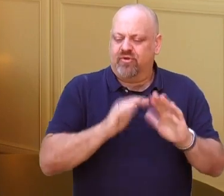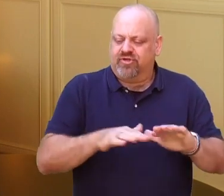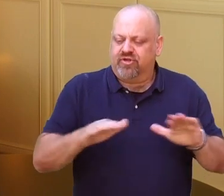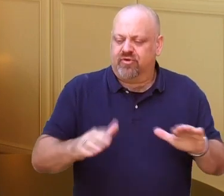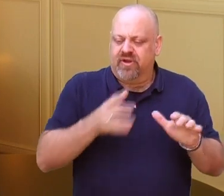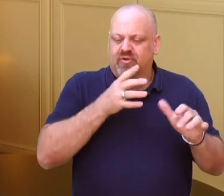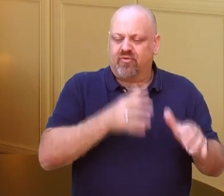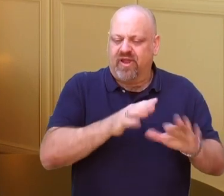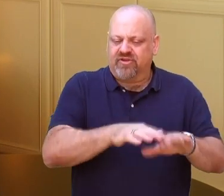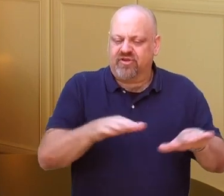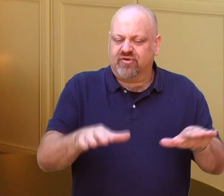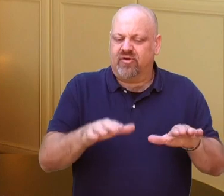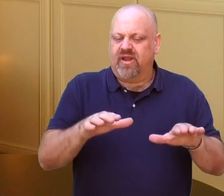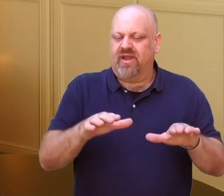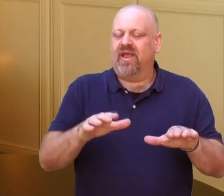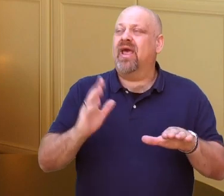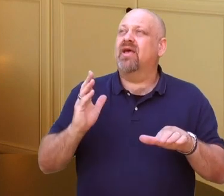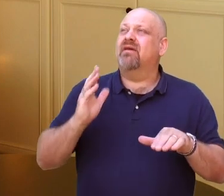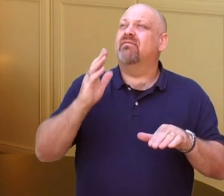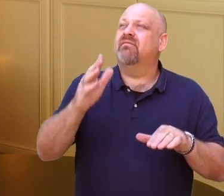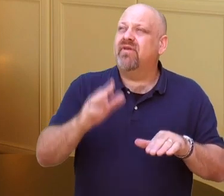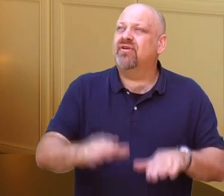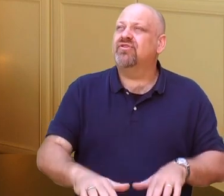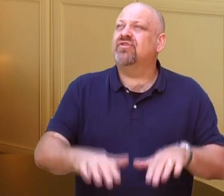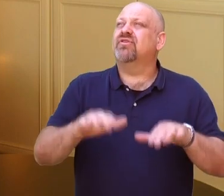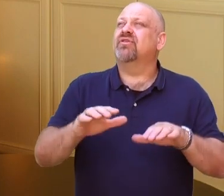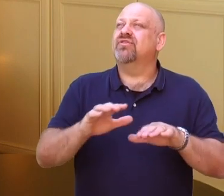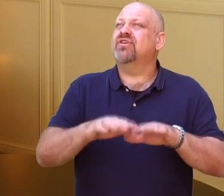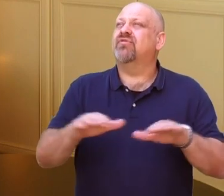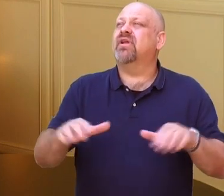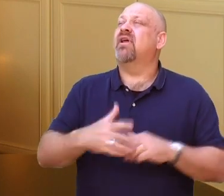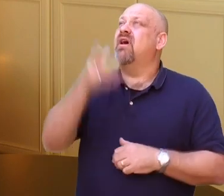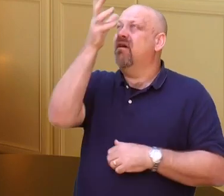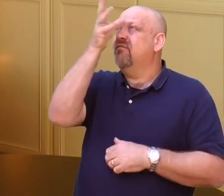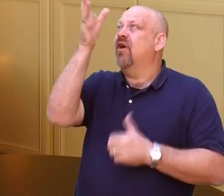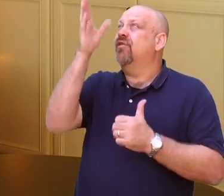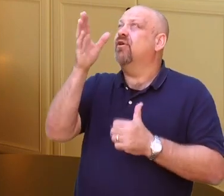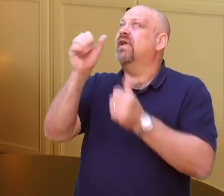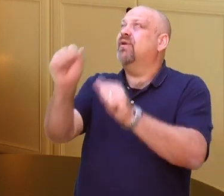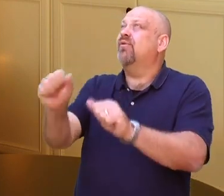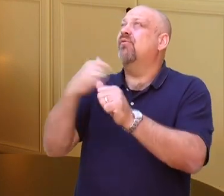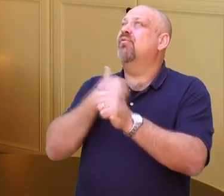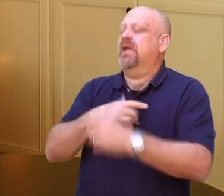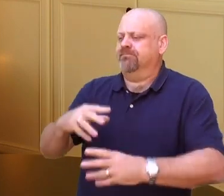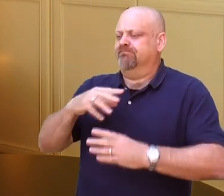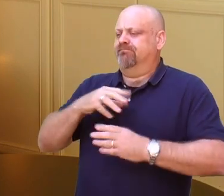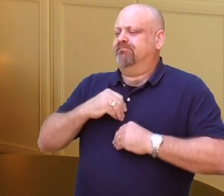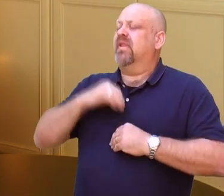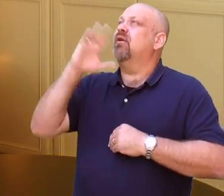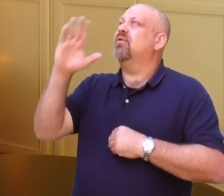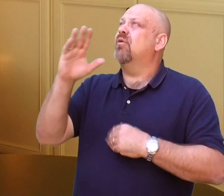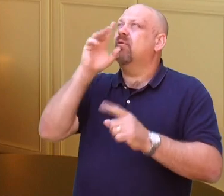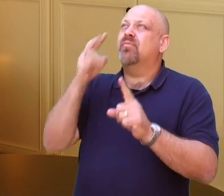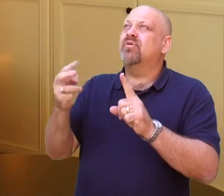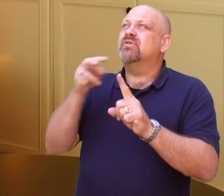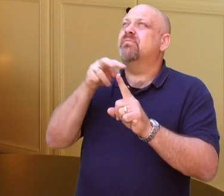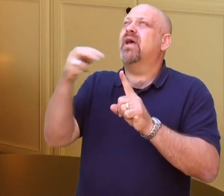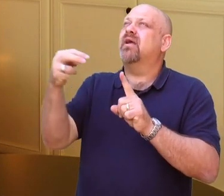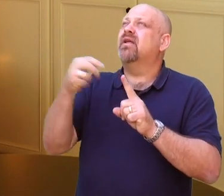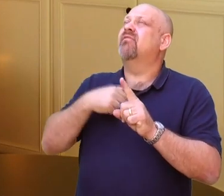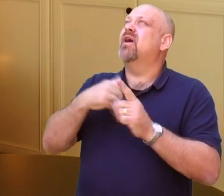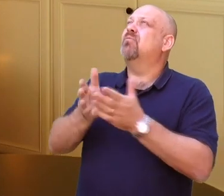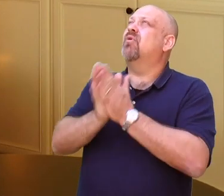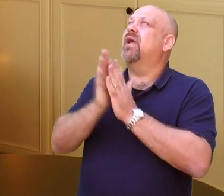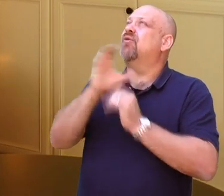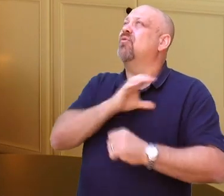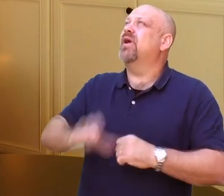our grandchildren, and the emerging generation. Father, may we embrace your perspective, I pray, in